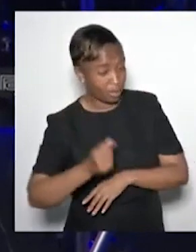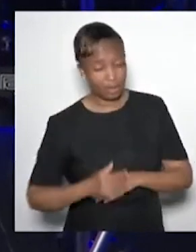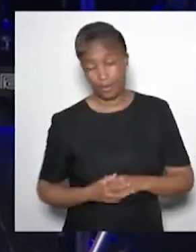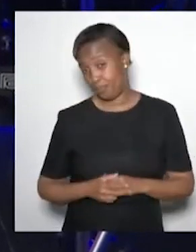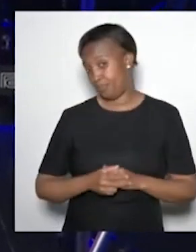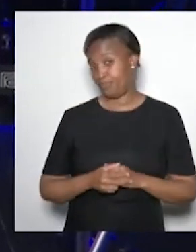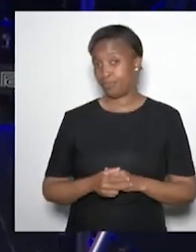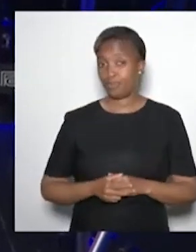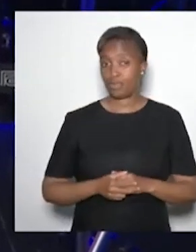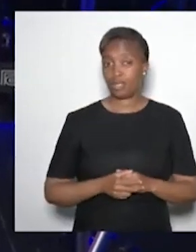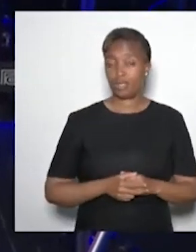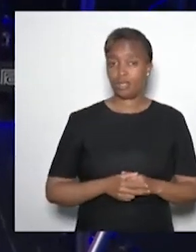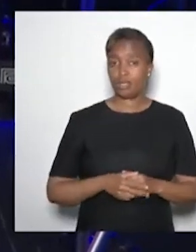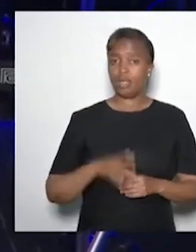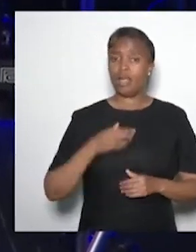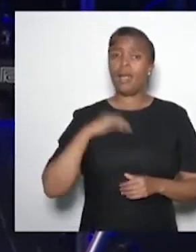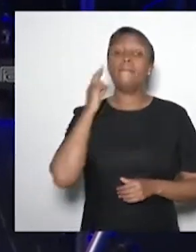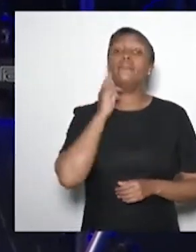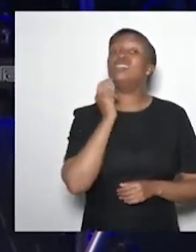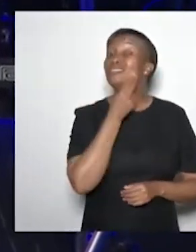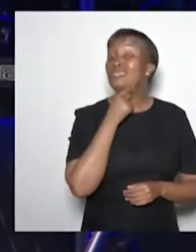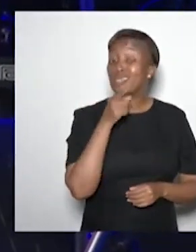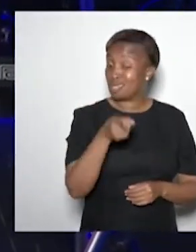I am being diplomatic.